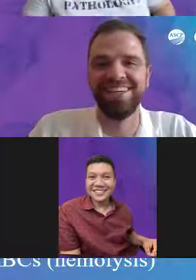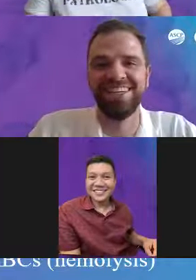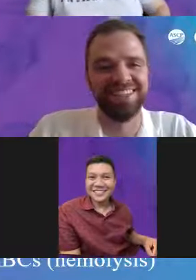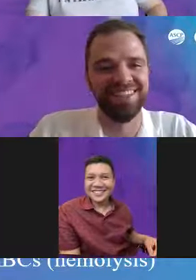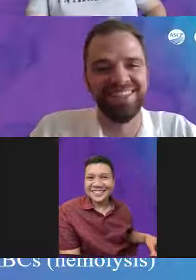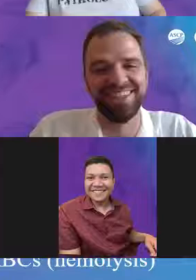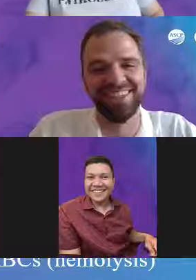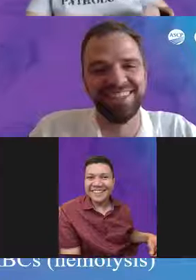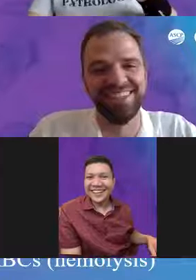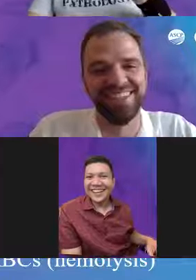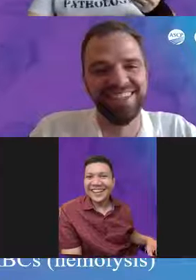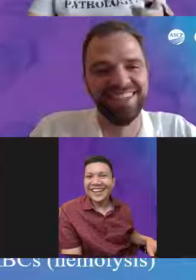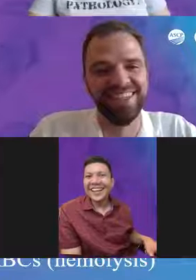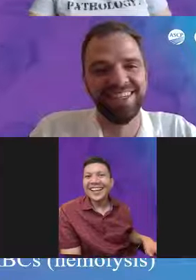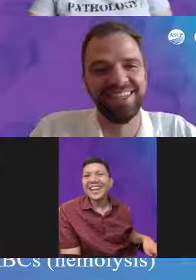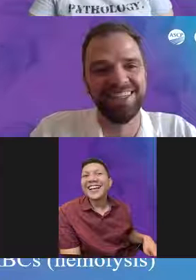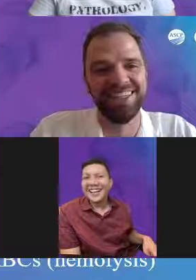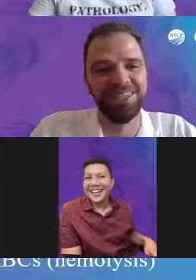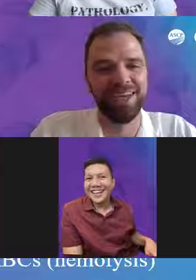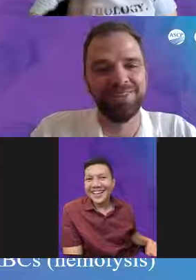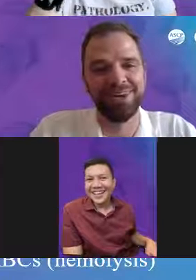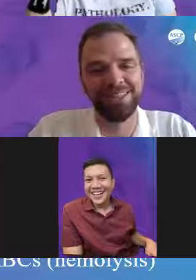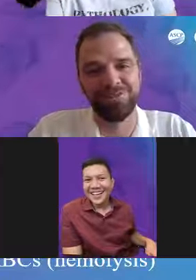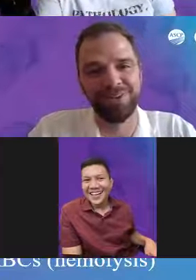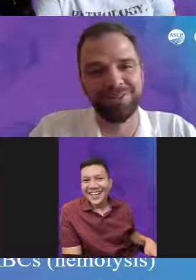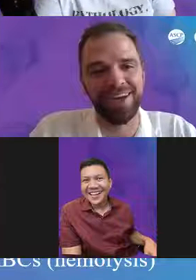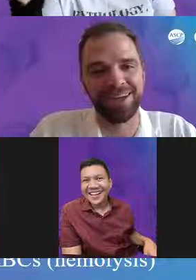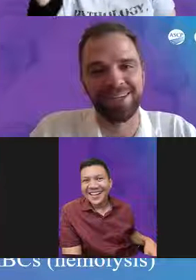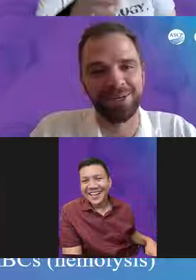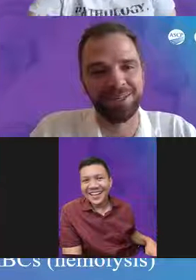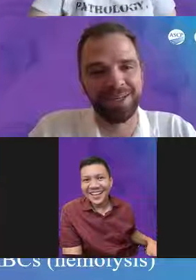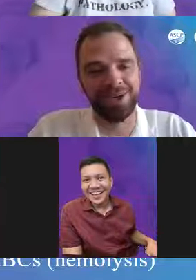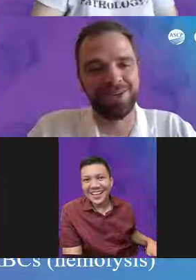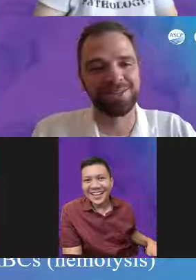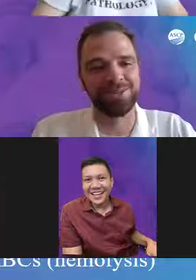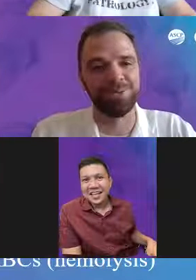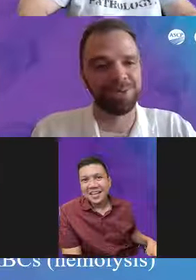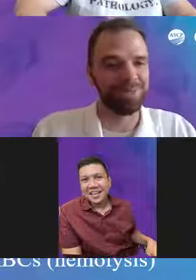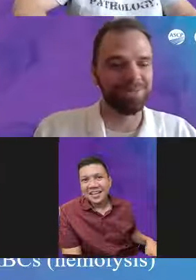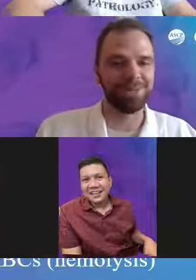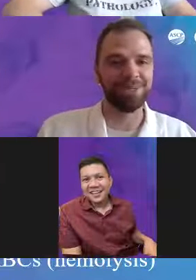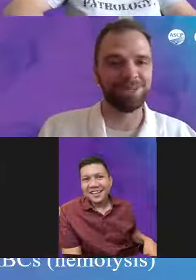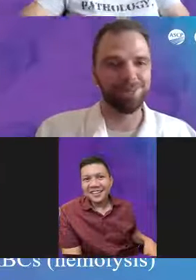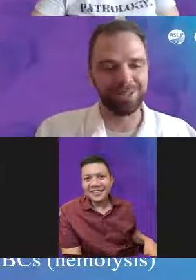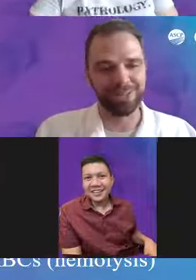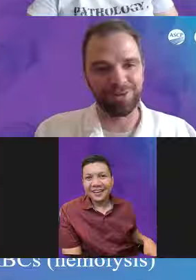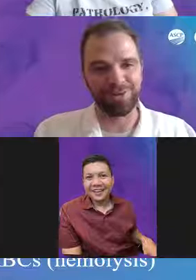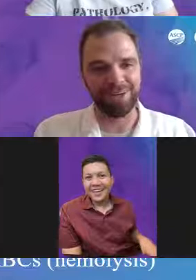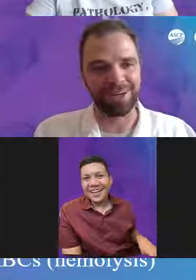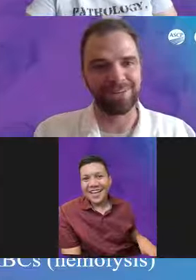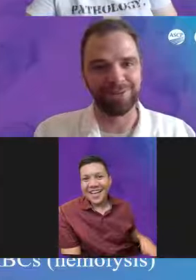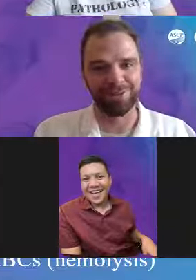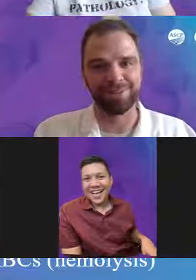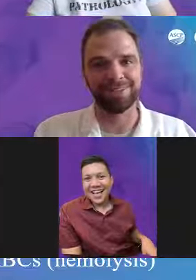wink. You did that to me last week. You I totally all these forgot fun about facts, and I was like, okay, so what do I do with all these